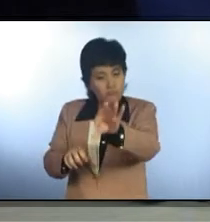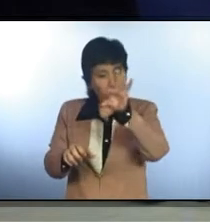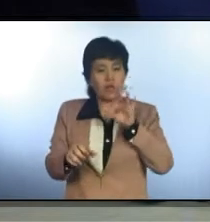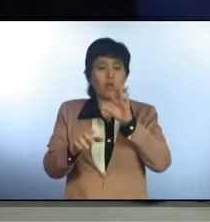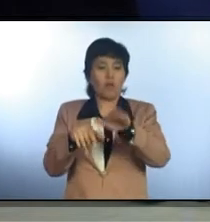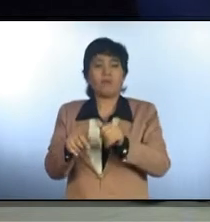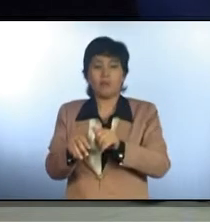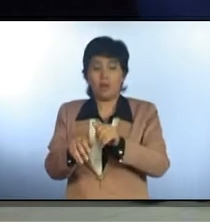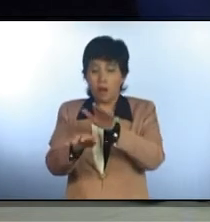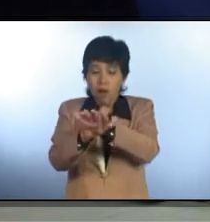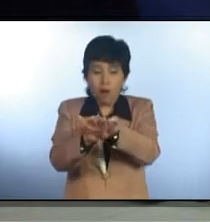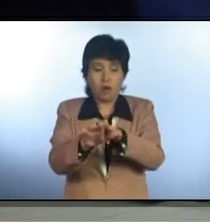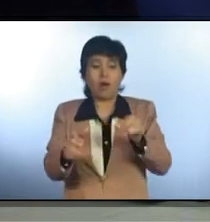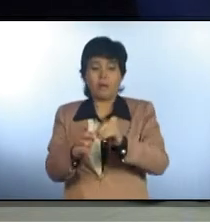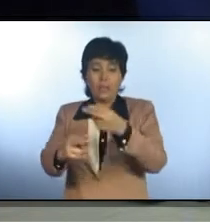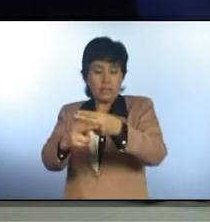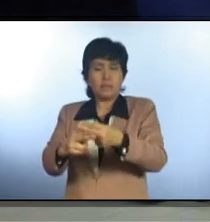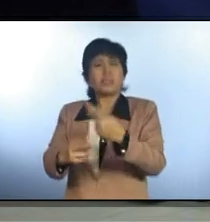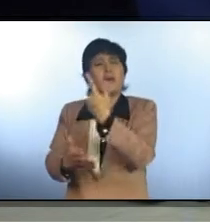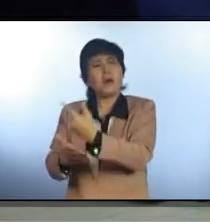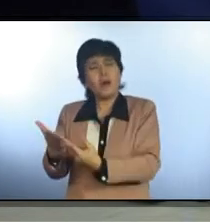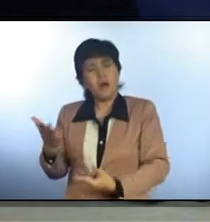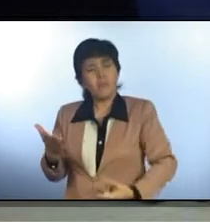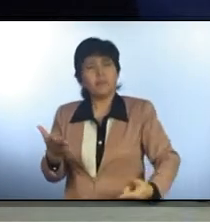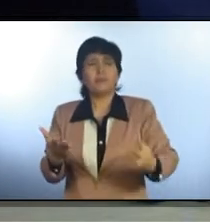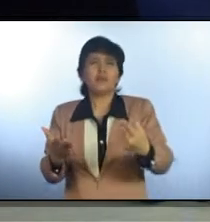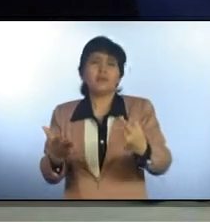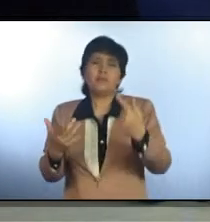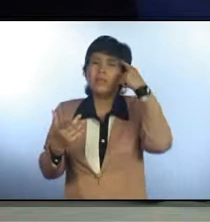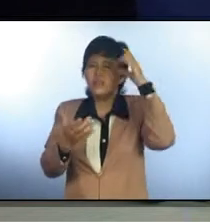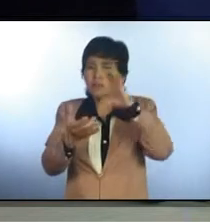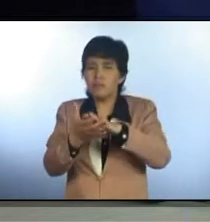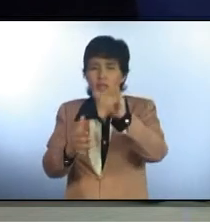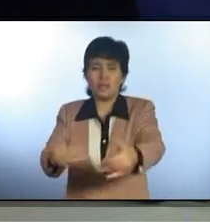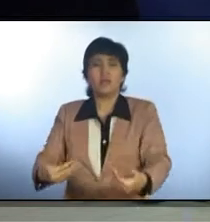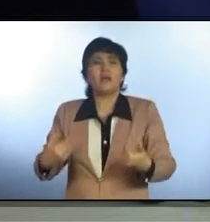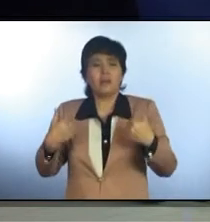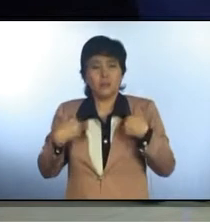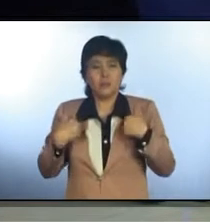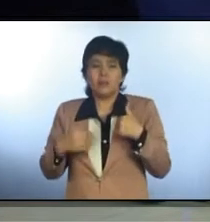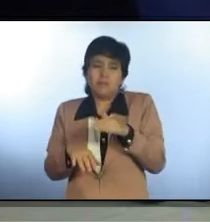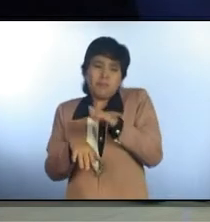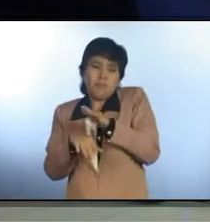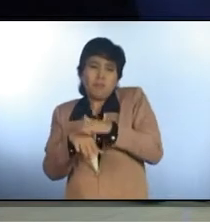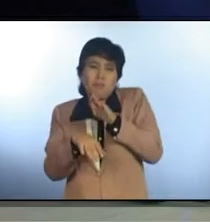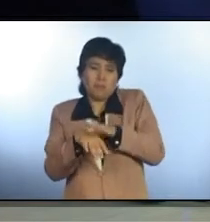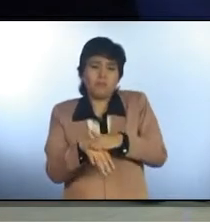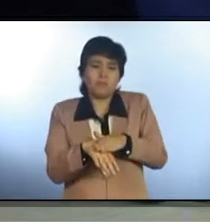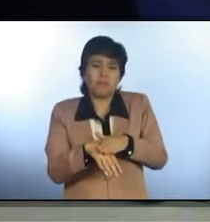the cults, the names, what kind of beliefs that they have. They would call themselves,